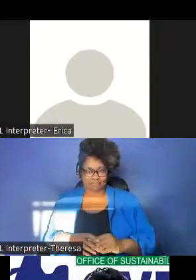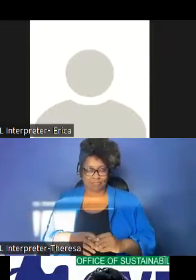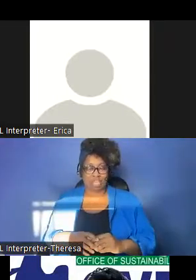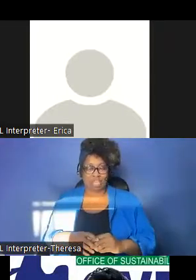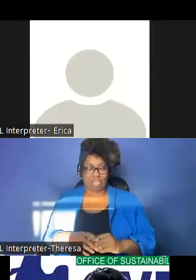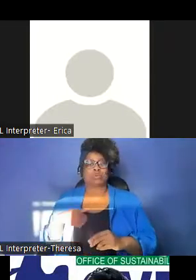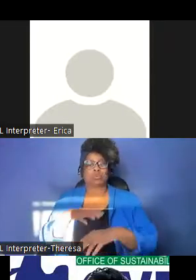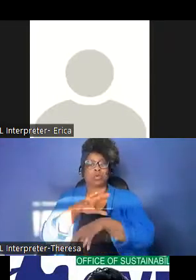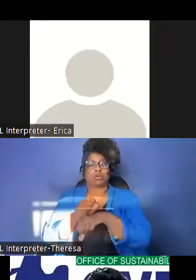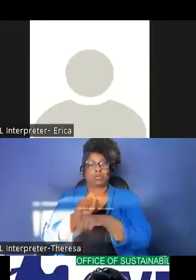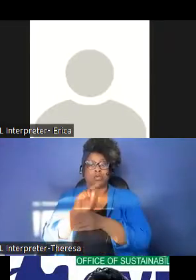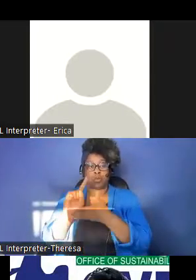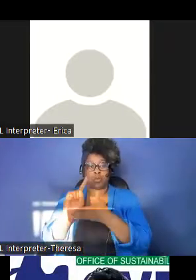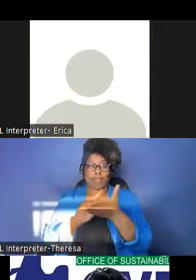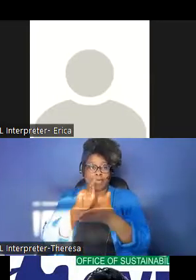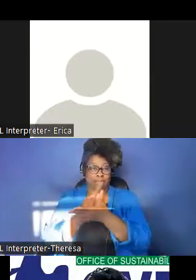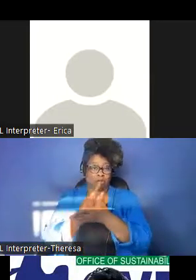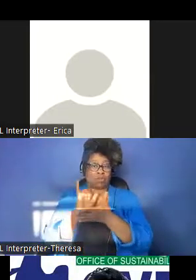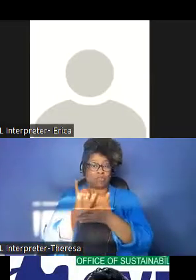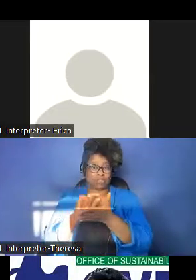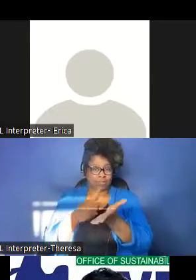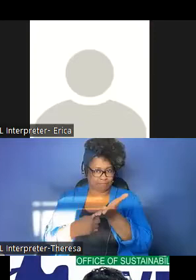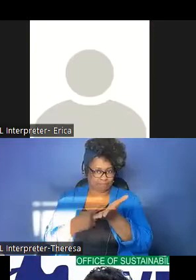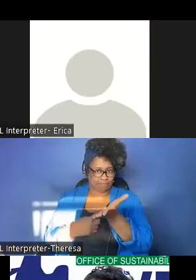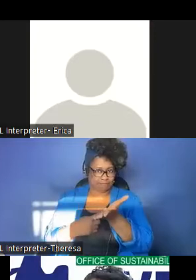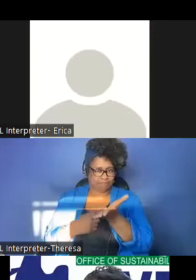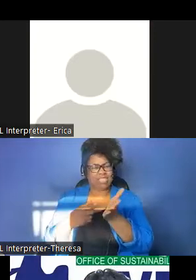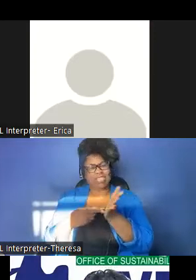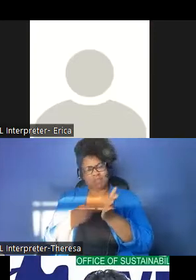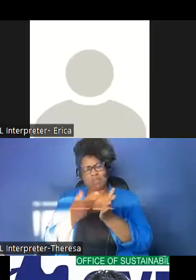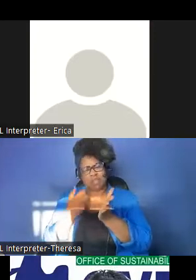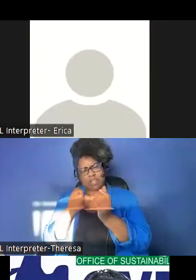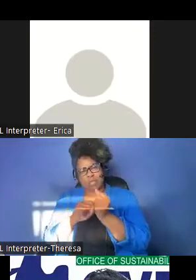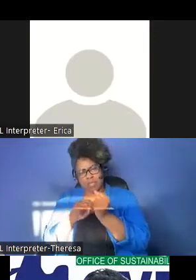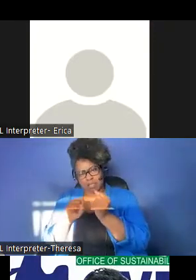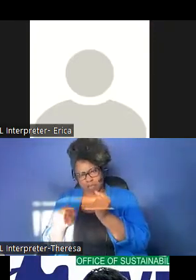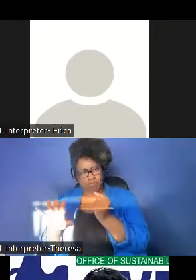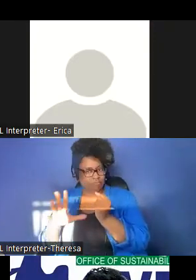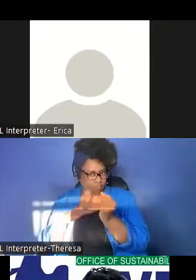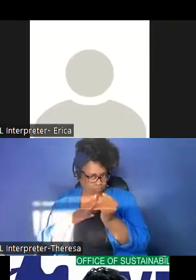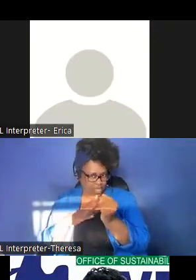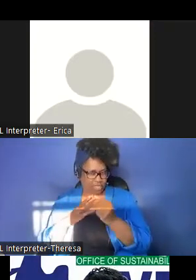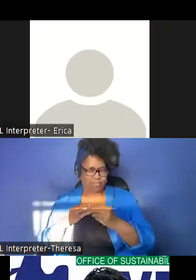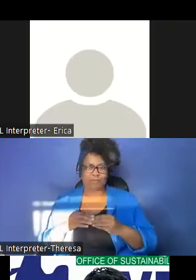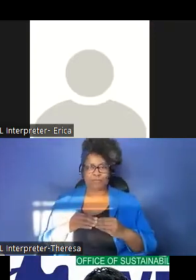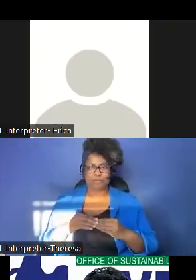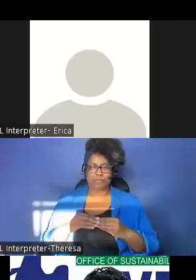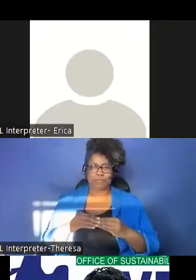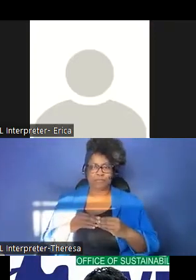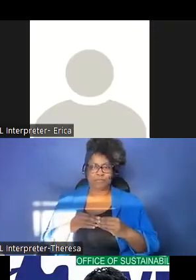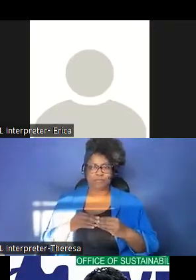an hour for that conversation. In some cases, it goes a little longer, and that is fine as well.